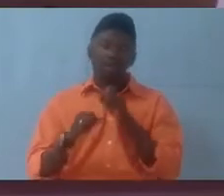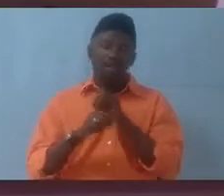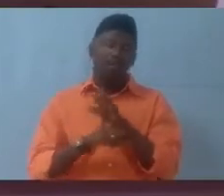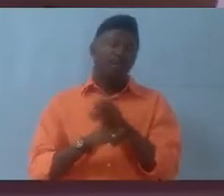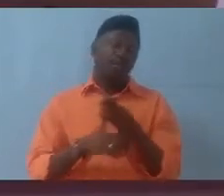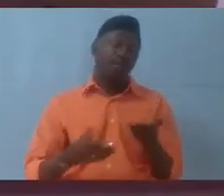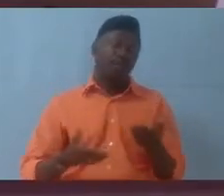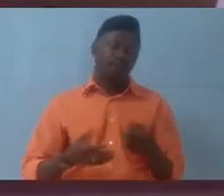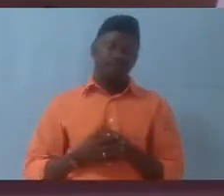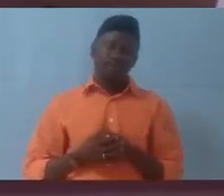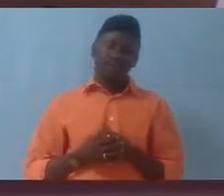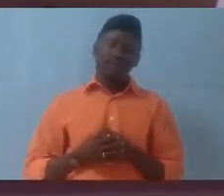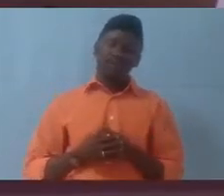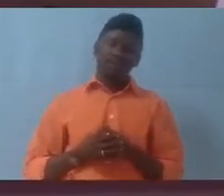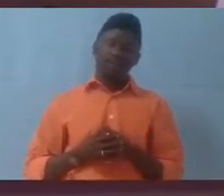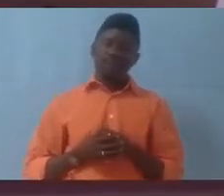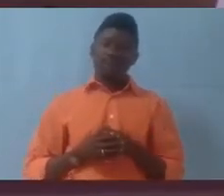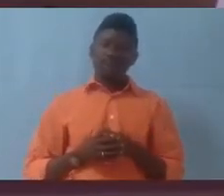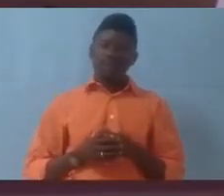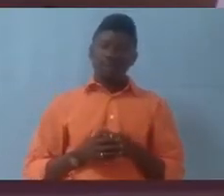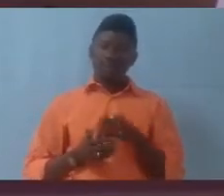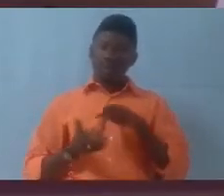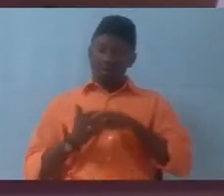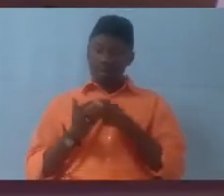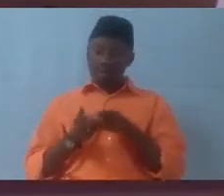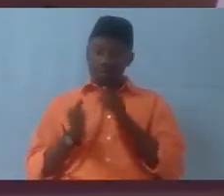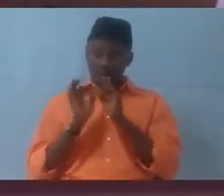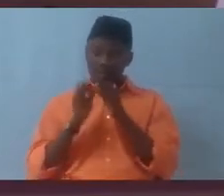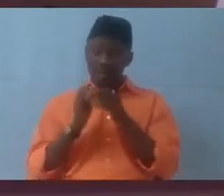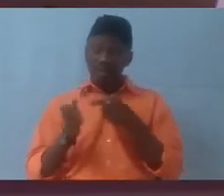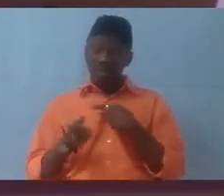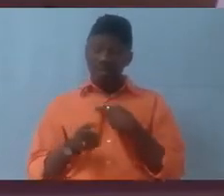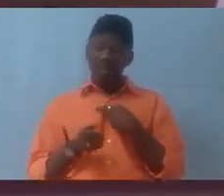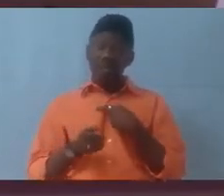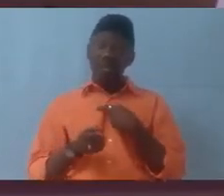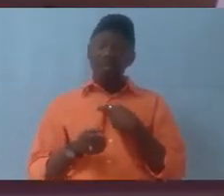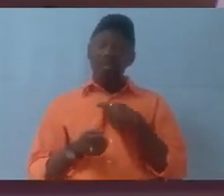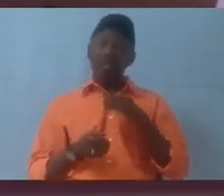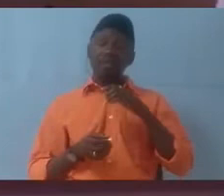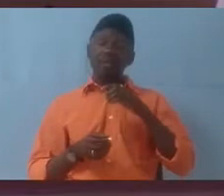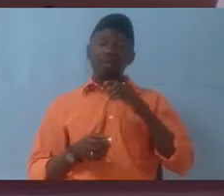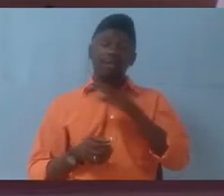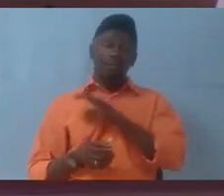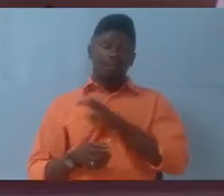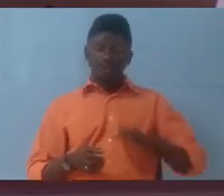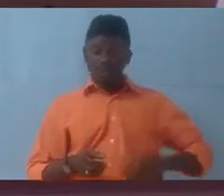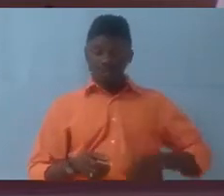this commission that Justice Fagbele at the time wanted you all to be a rubber stamp judiciary?